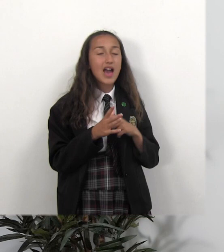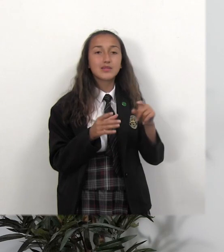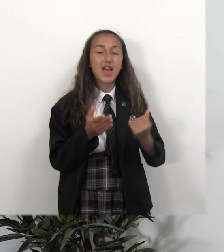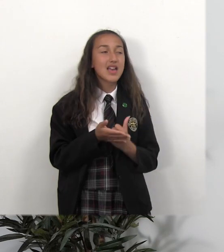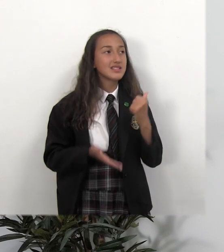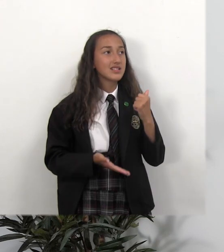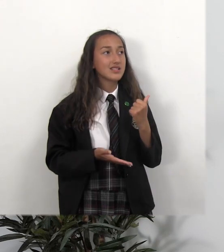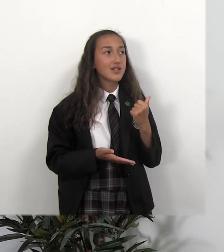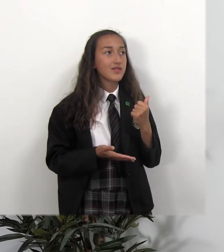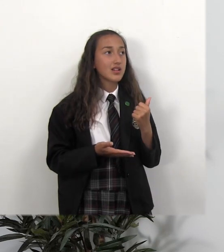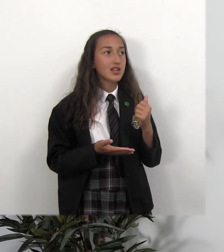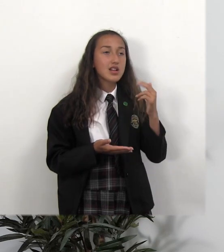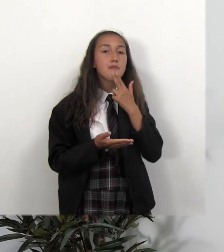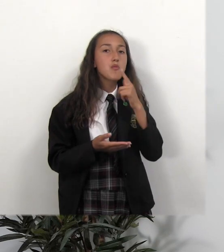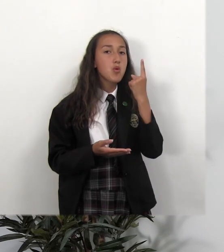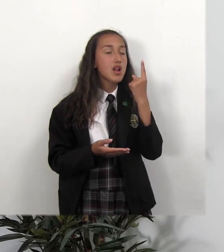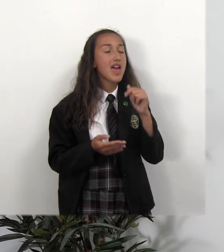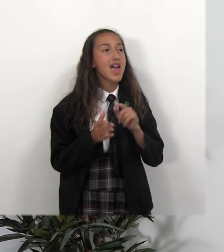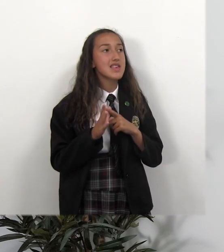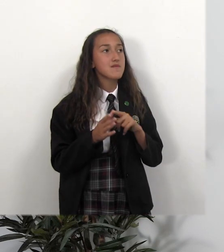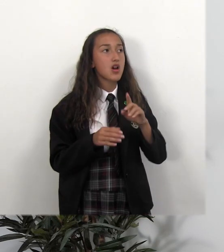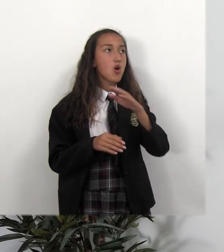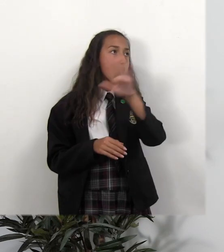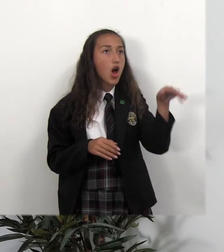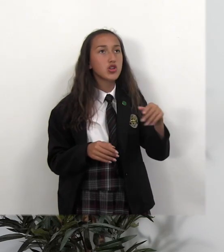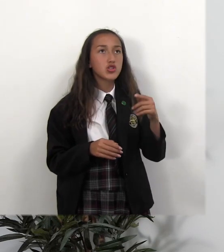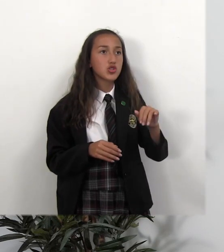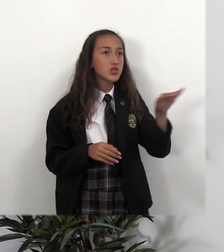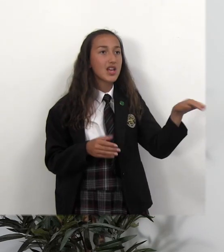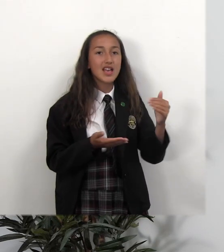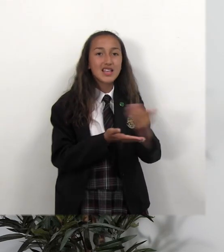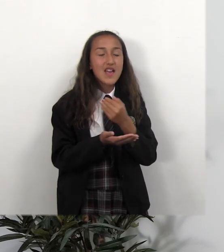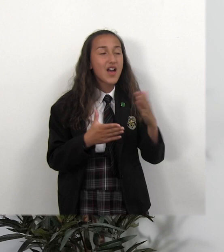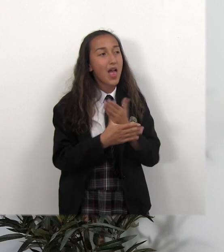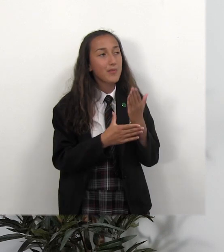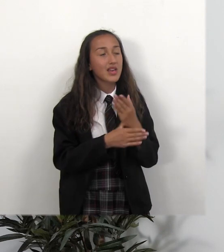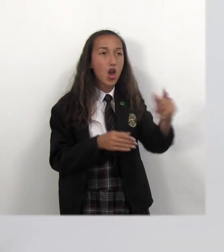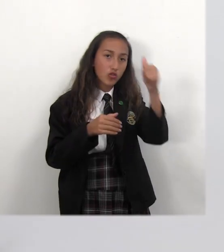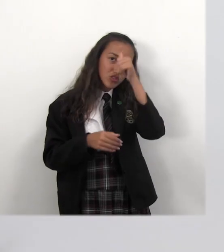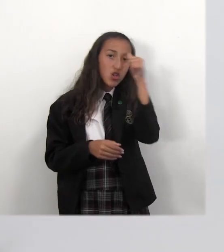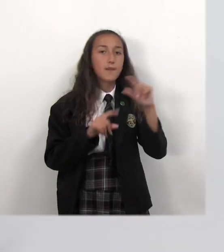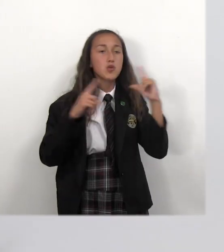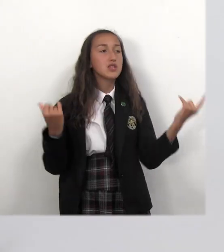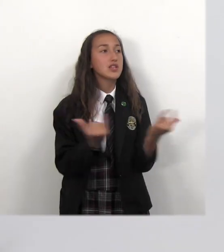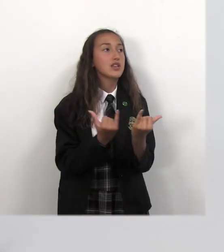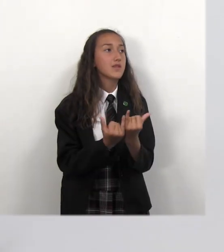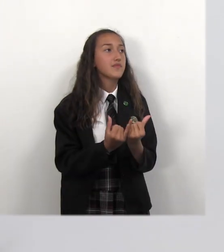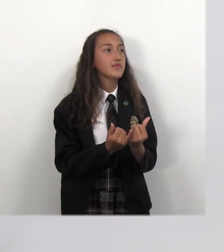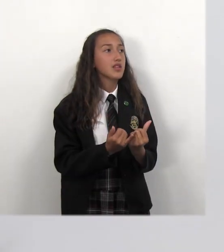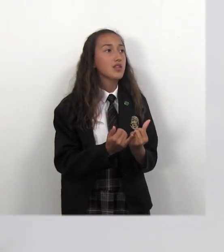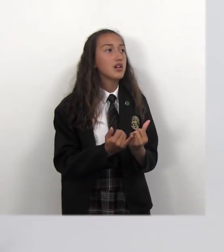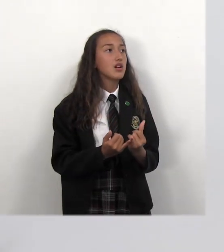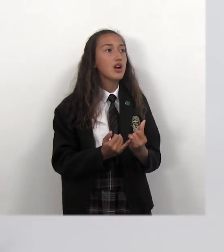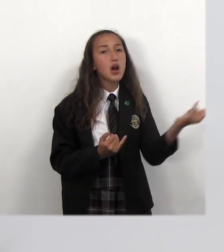excellence, our number one aim is to ensure that all our students feel safe and happy in our Christian community. We want our children to come